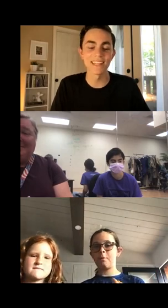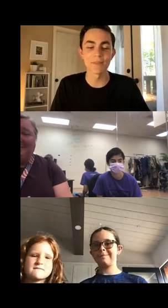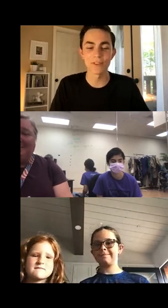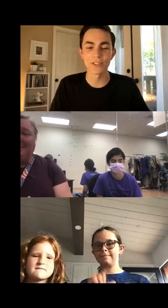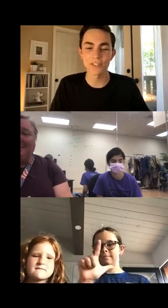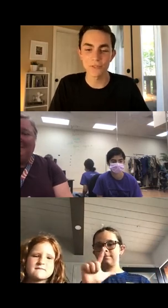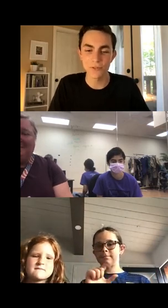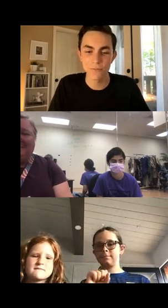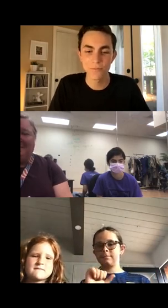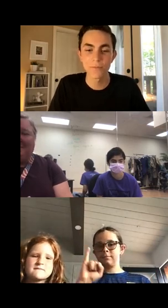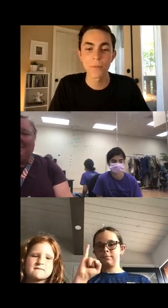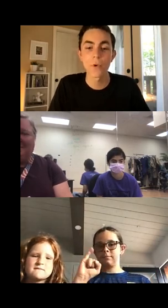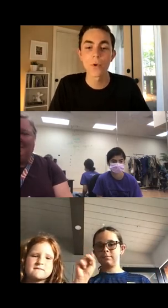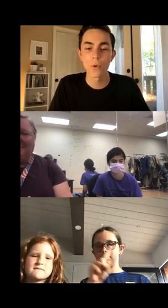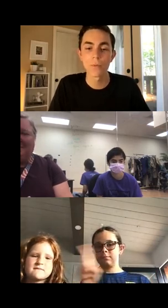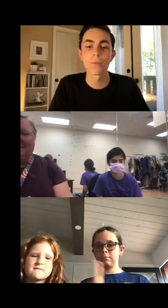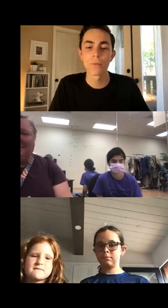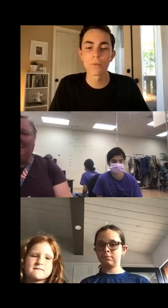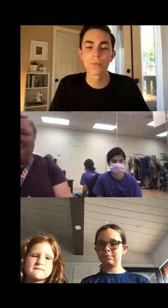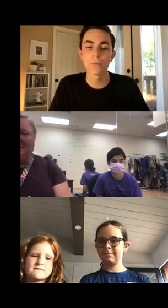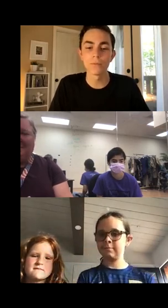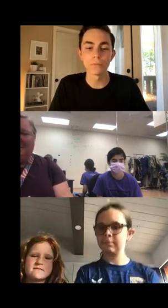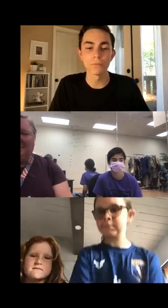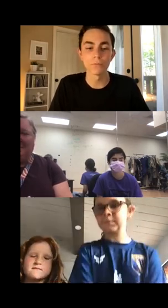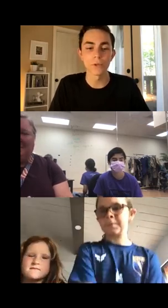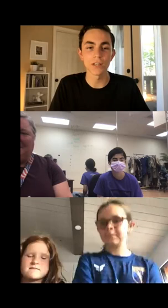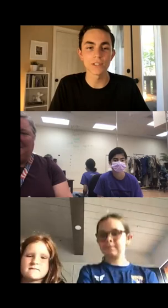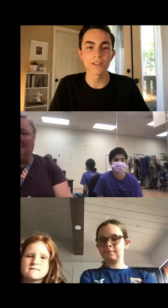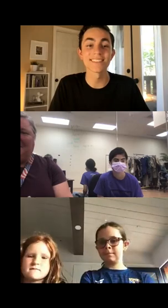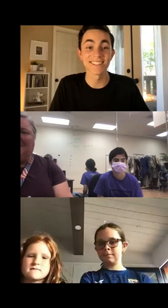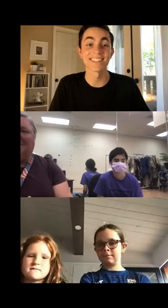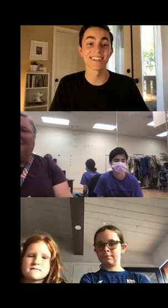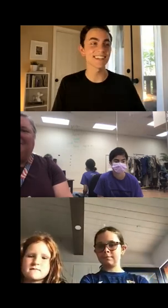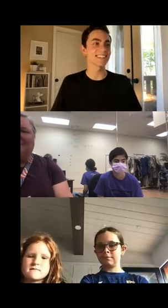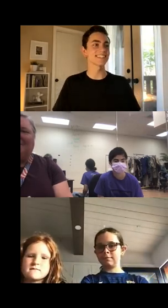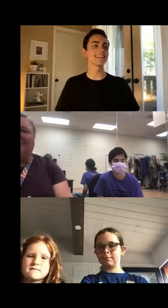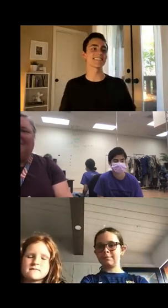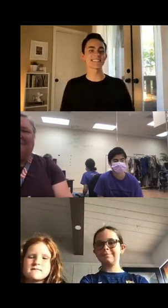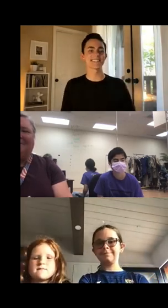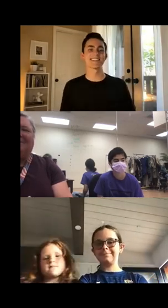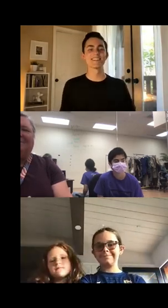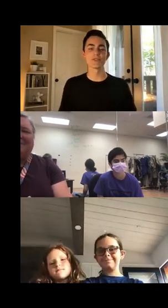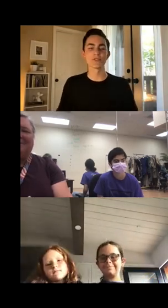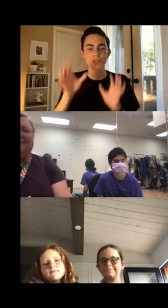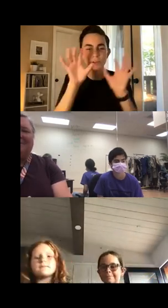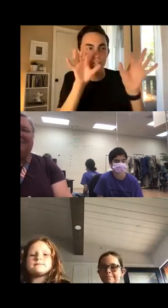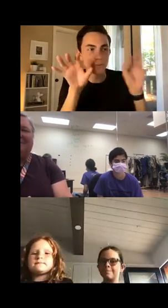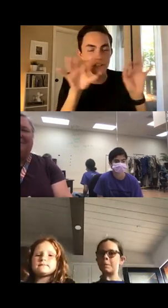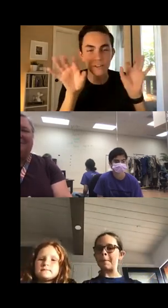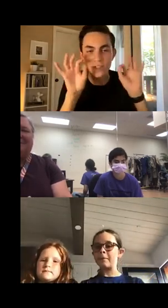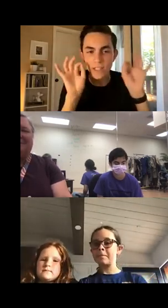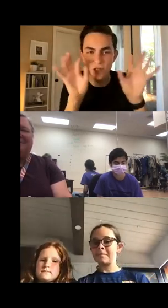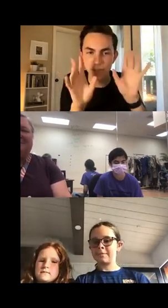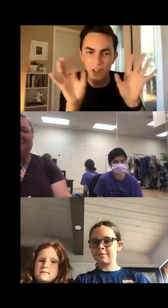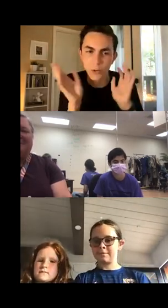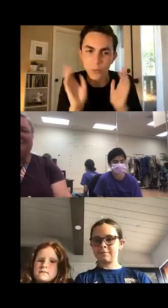The name that you just used. Liz. What name is it? There we go. Yeah, that's Liz. So, try to watch other